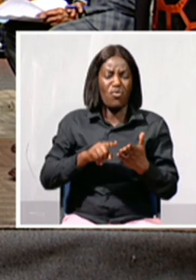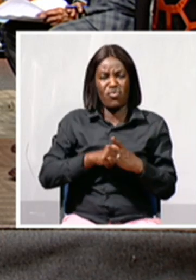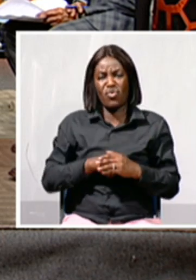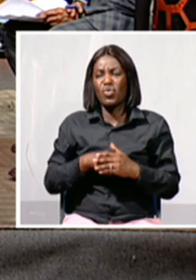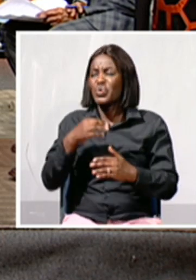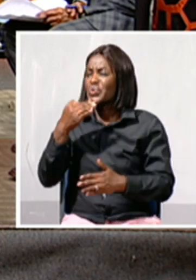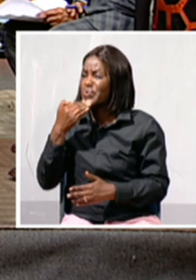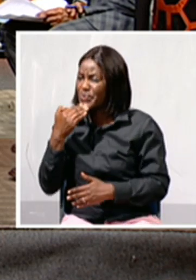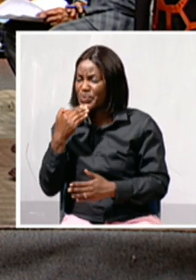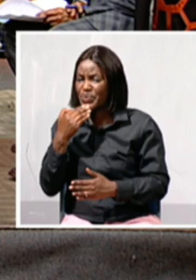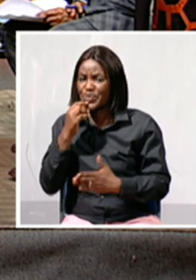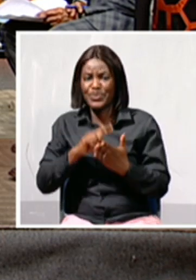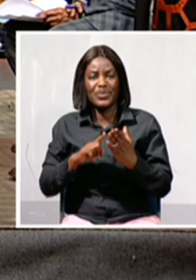the